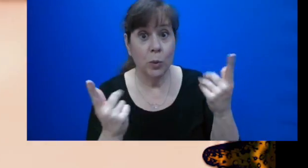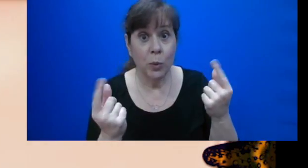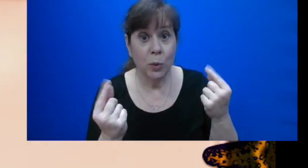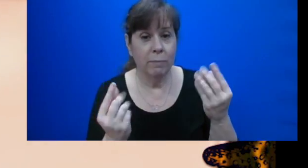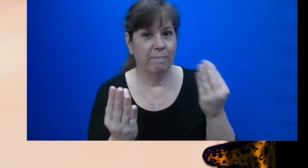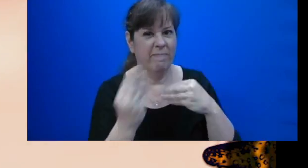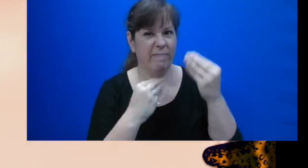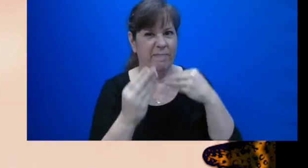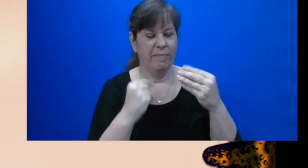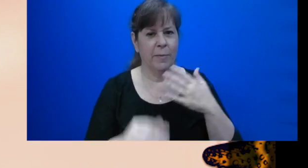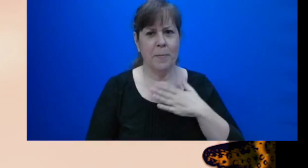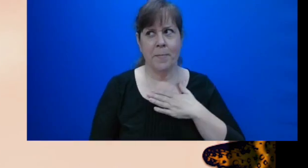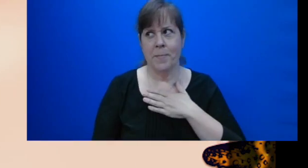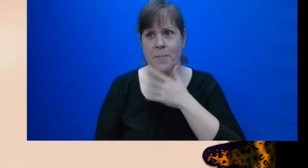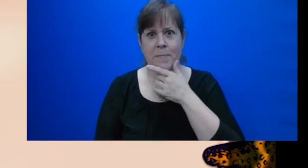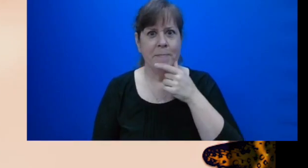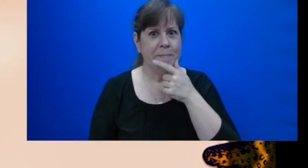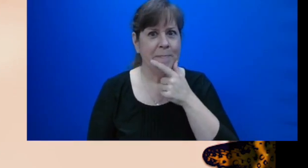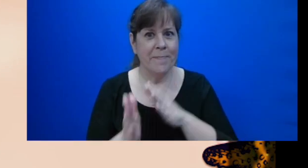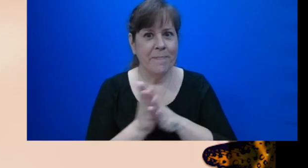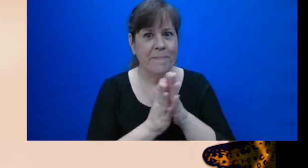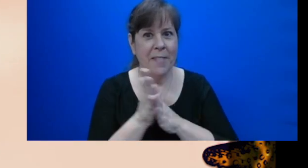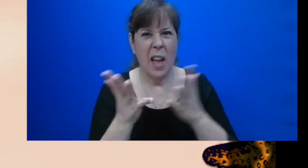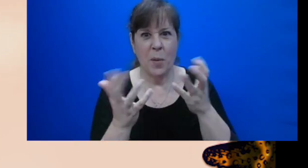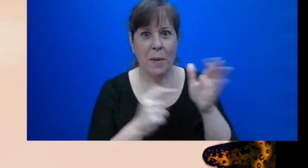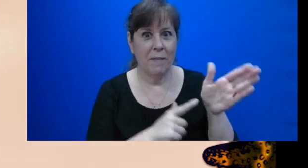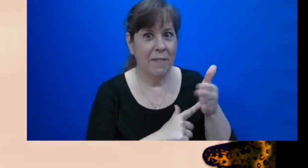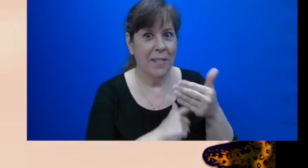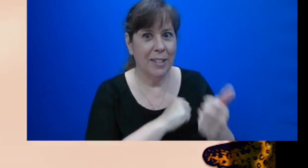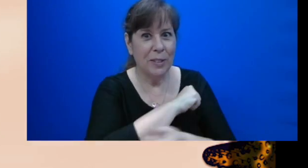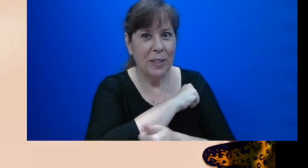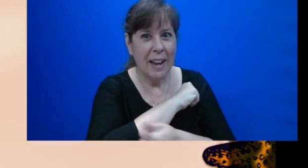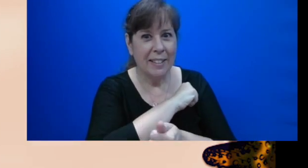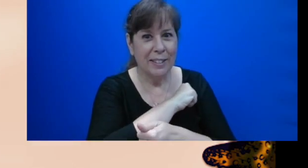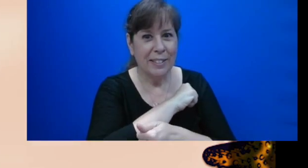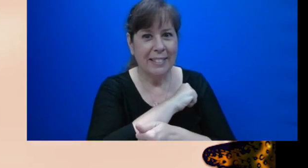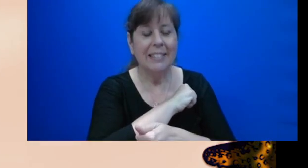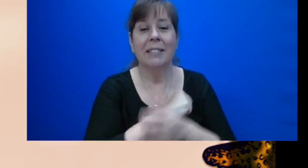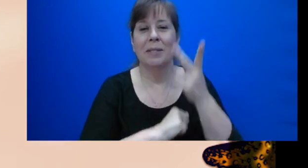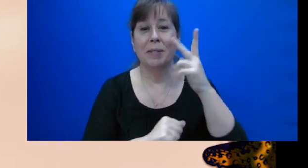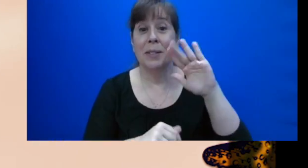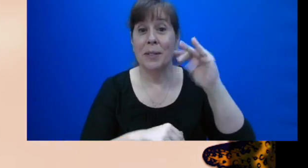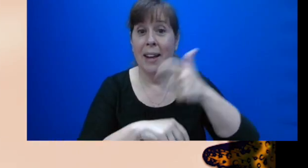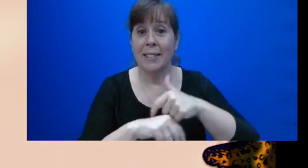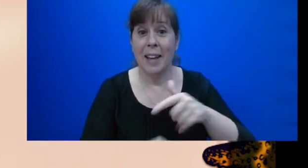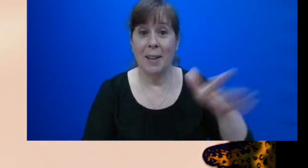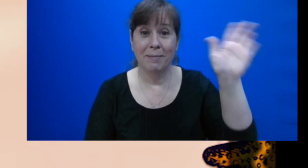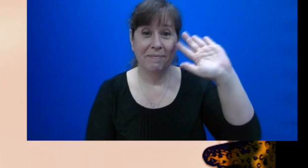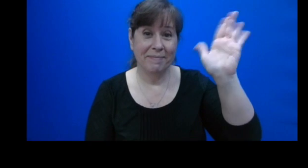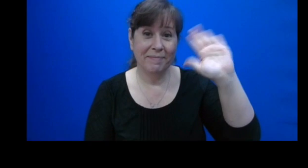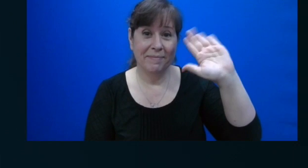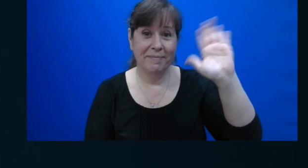I have a weird craving for some fish crackers. See you next time, boys and girls.